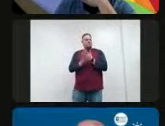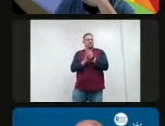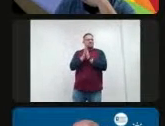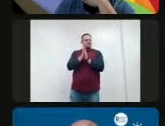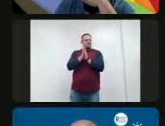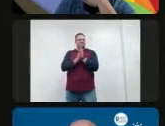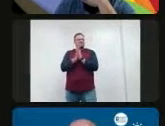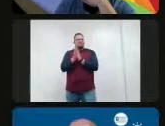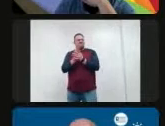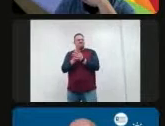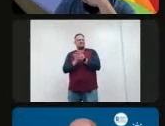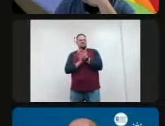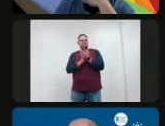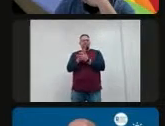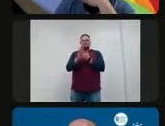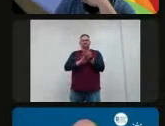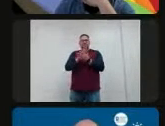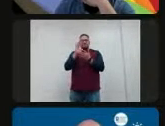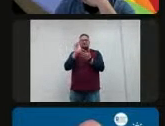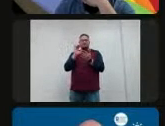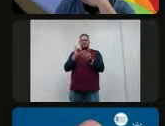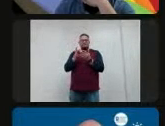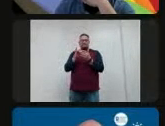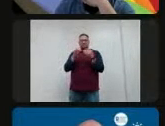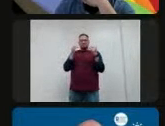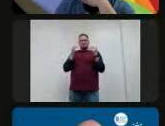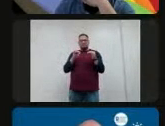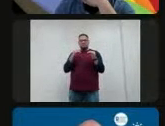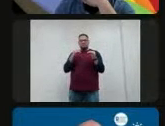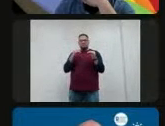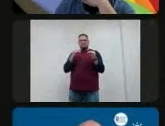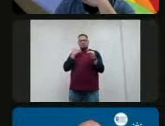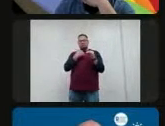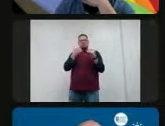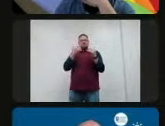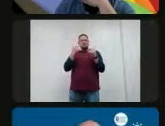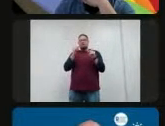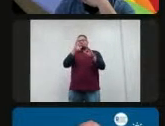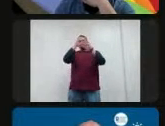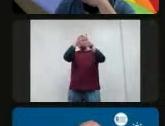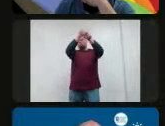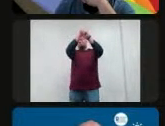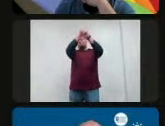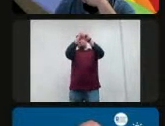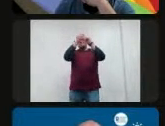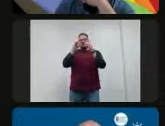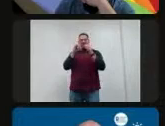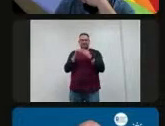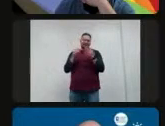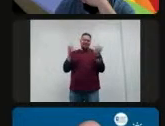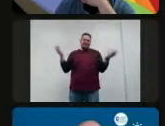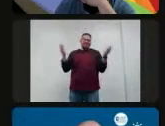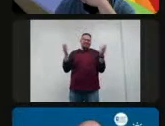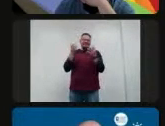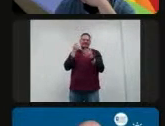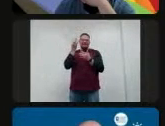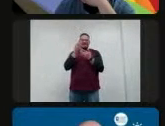Yeah, as a subsect, I was wondering, since we're being kind of aspirational with some of these, if there's some sort of